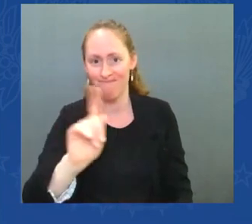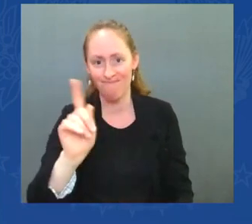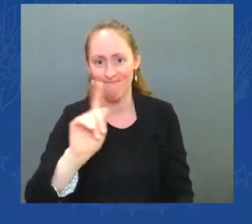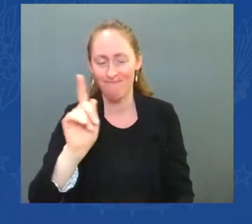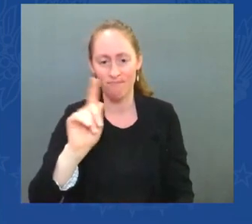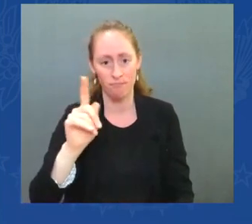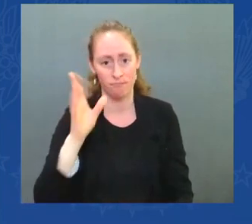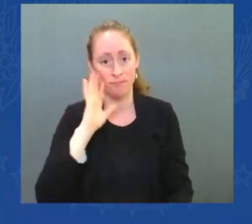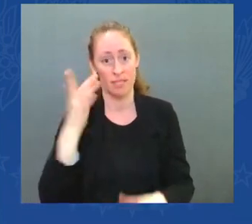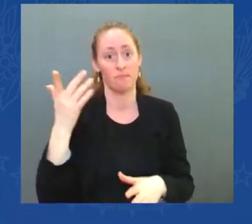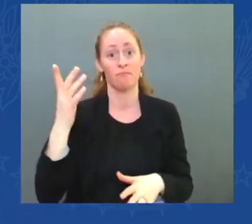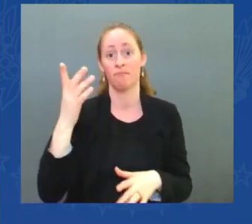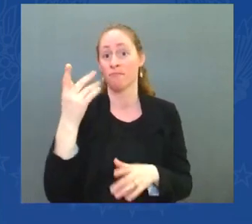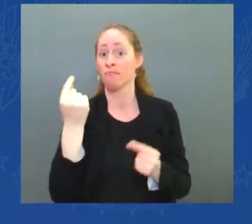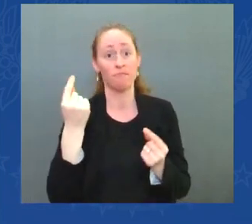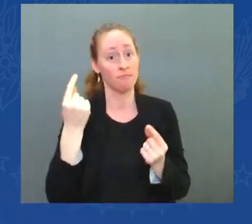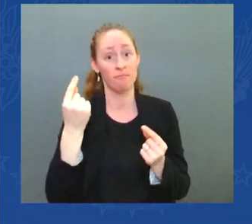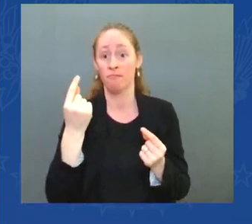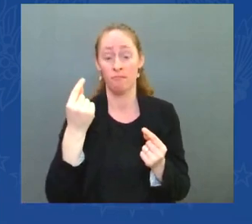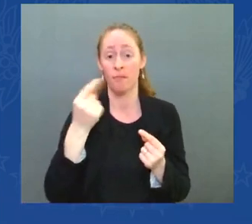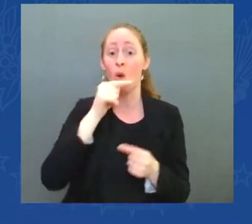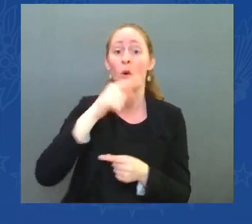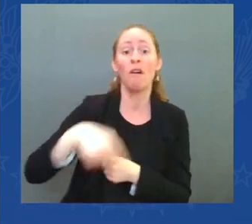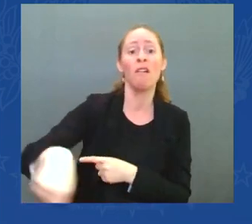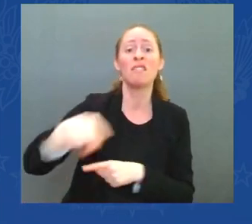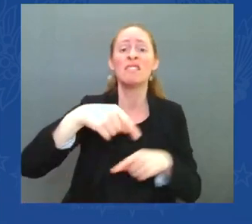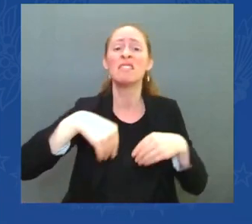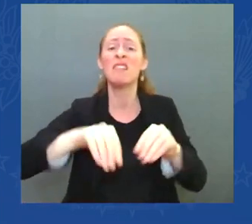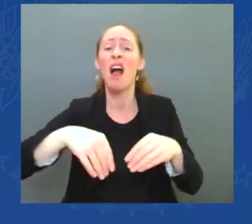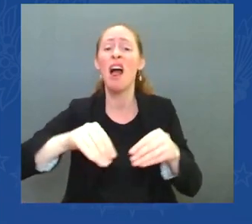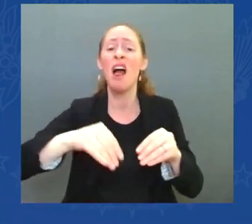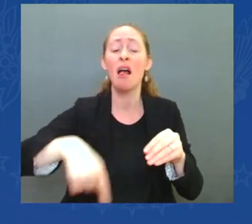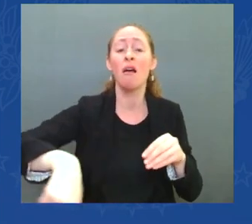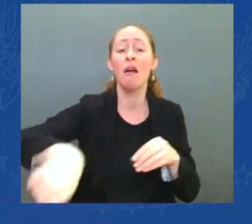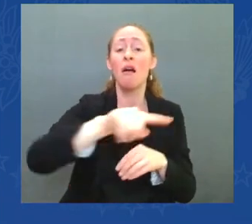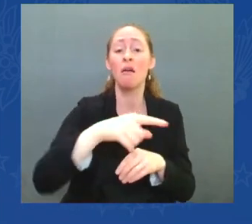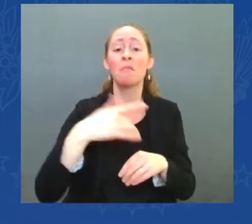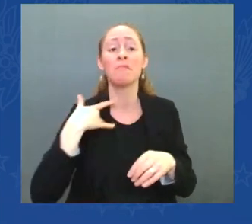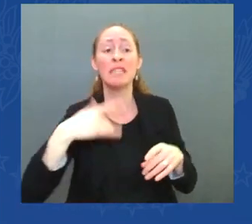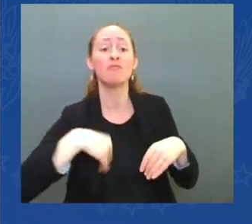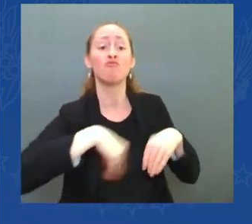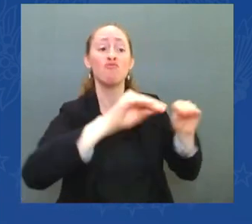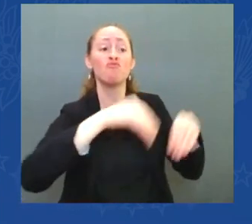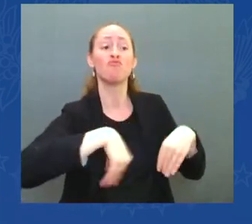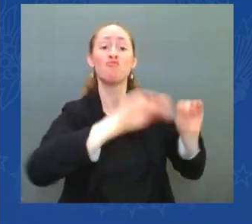90% of illegal guns found at crime scenes. 5% sold 90%.